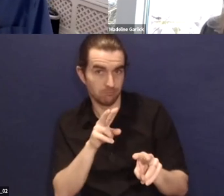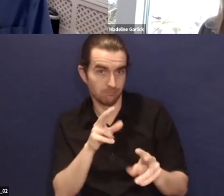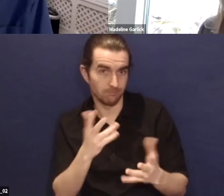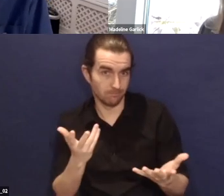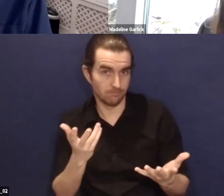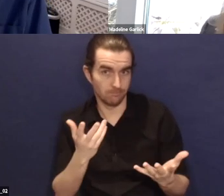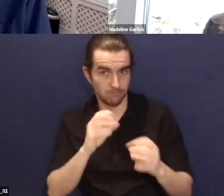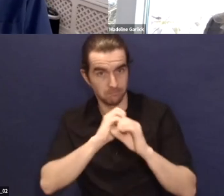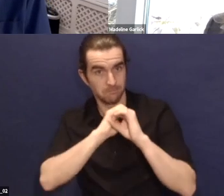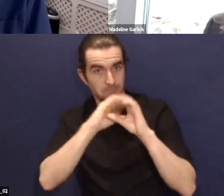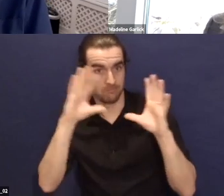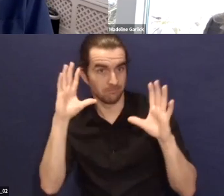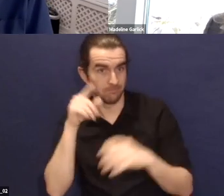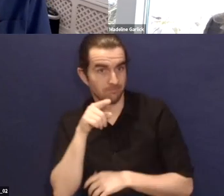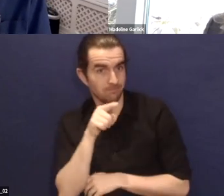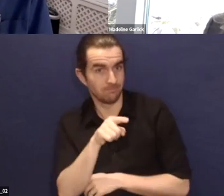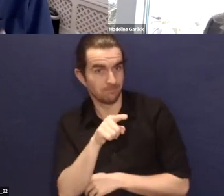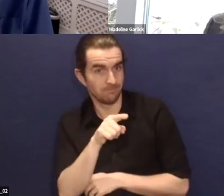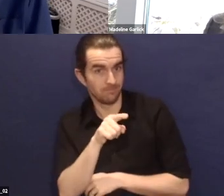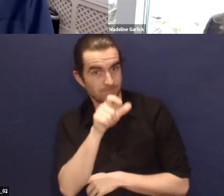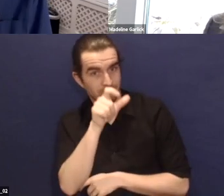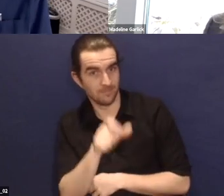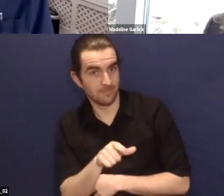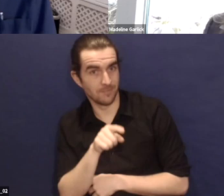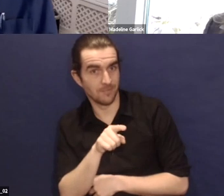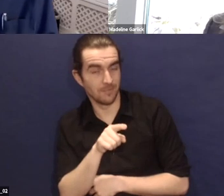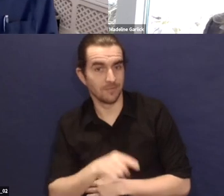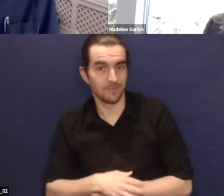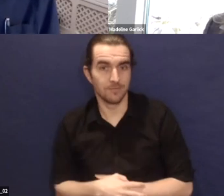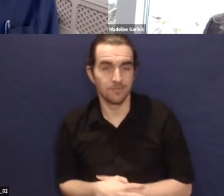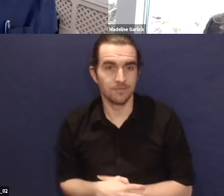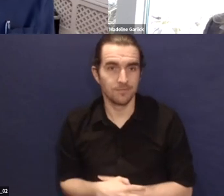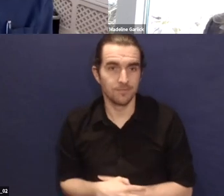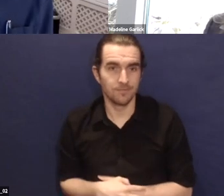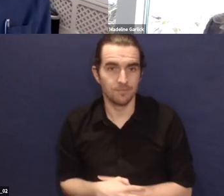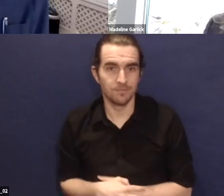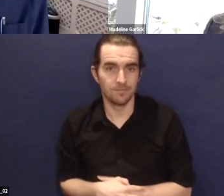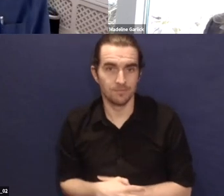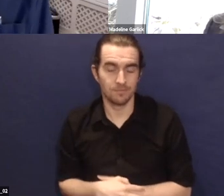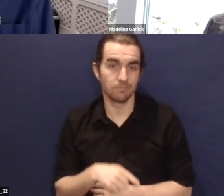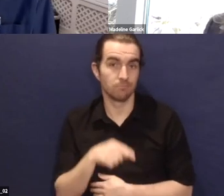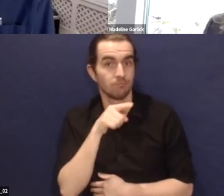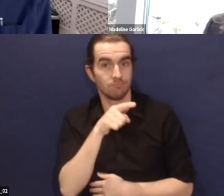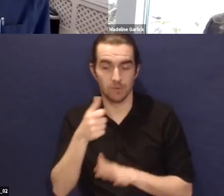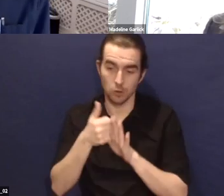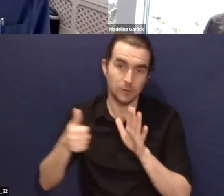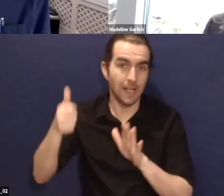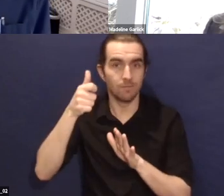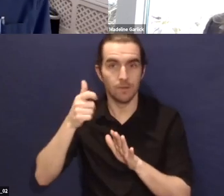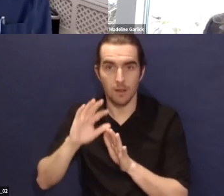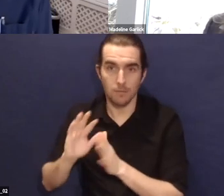now, I'm so grateful for the insight that you provided. It's been so interesting to just talk